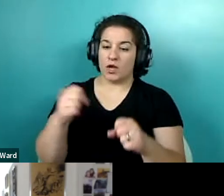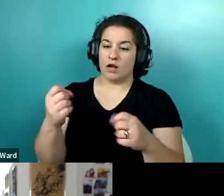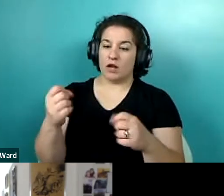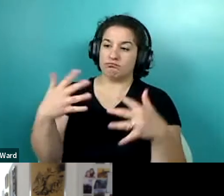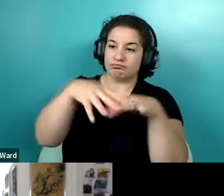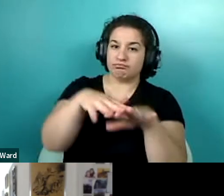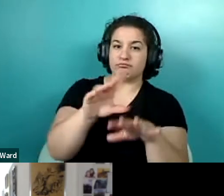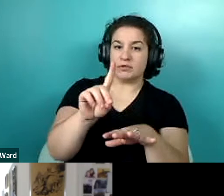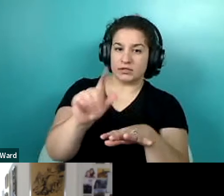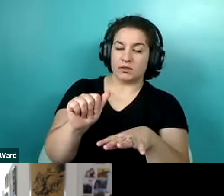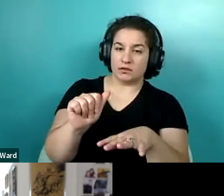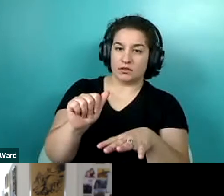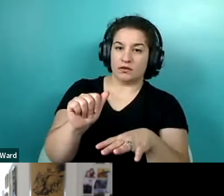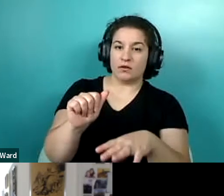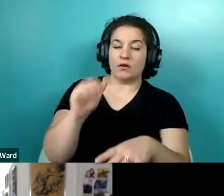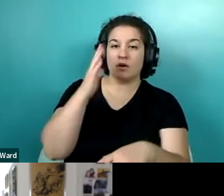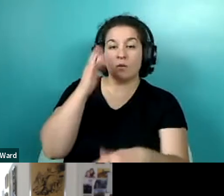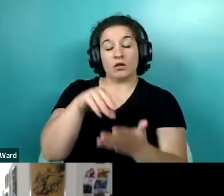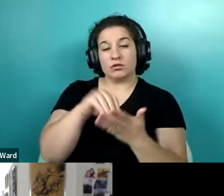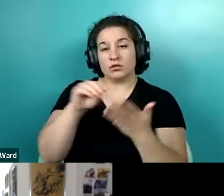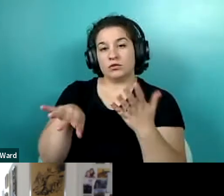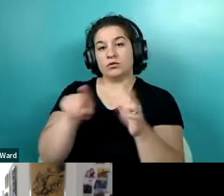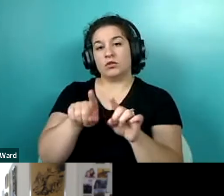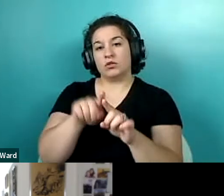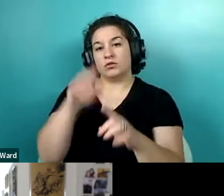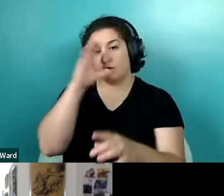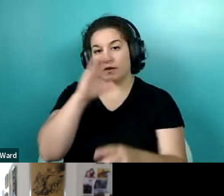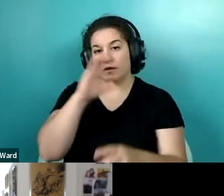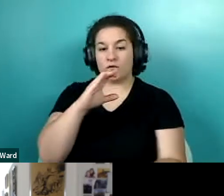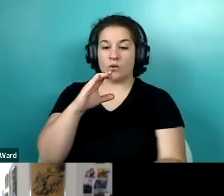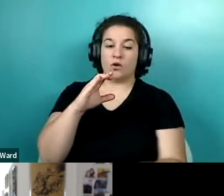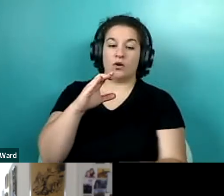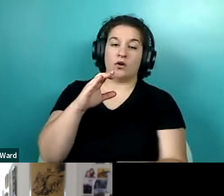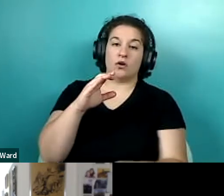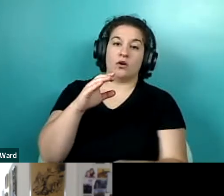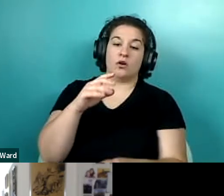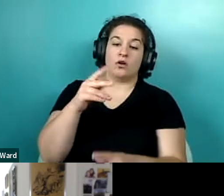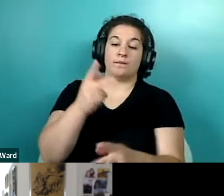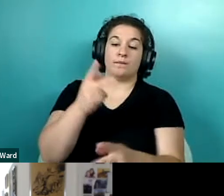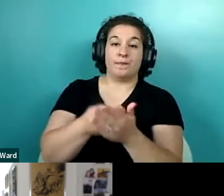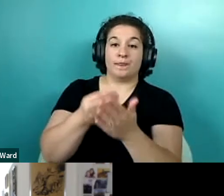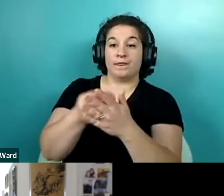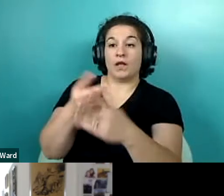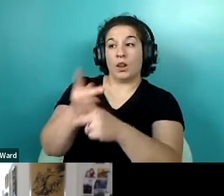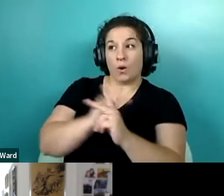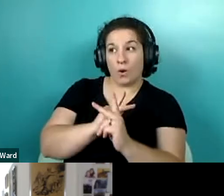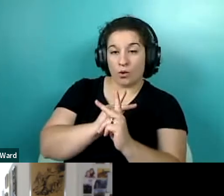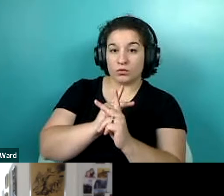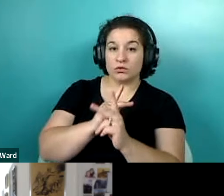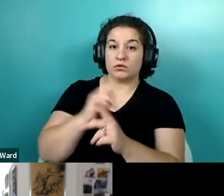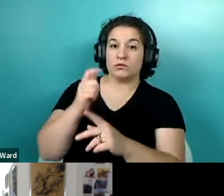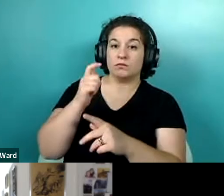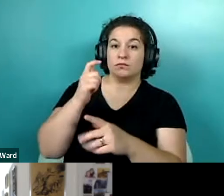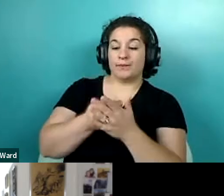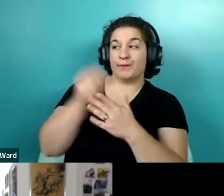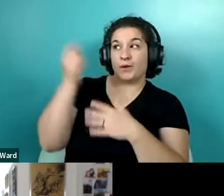because students are also always looking for loans or grants or various other ways to get support to